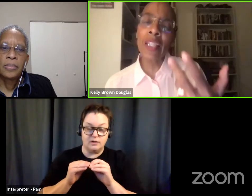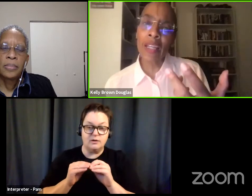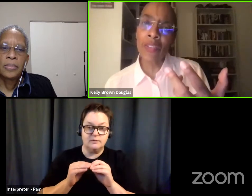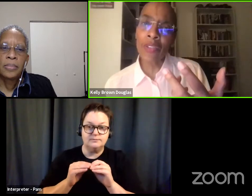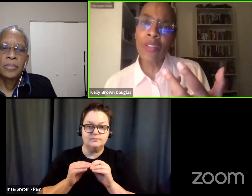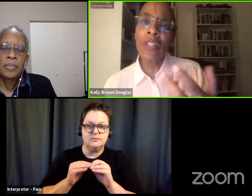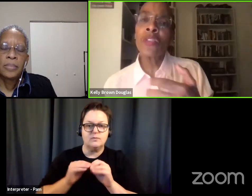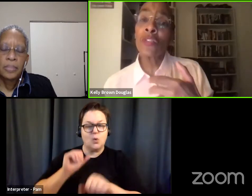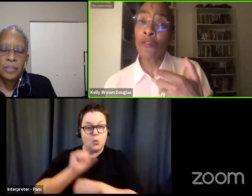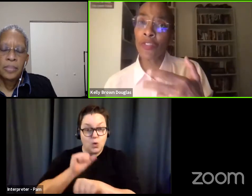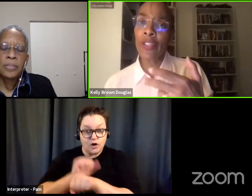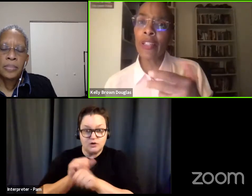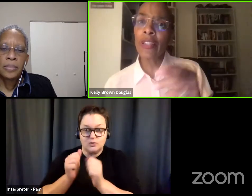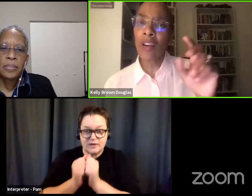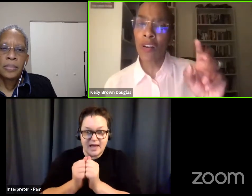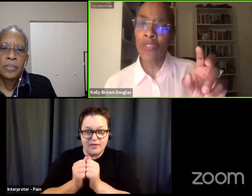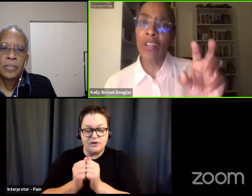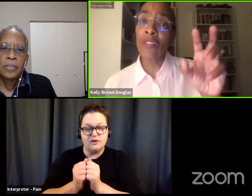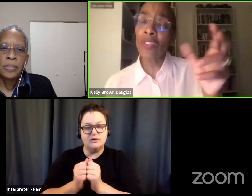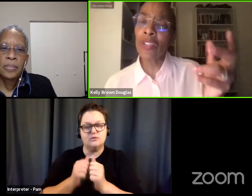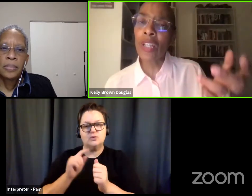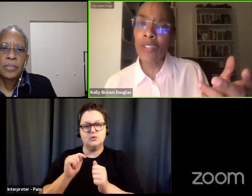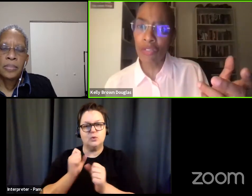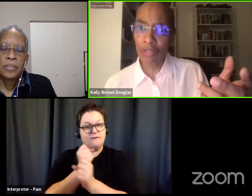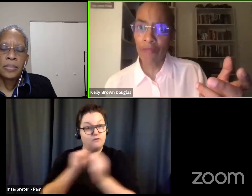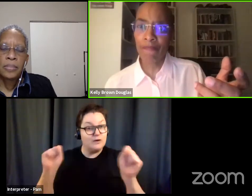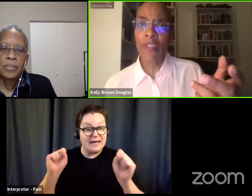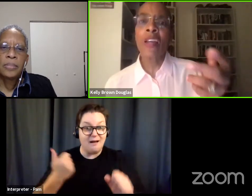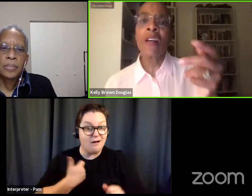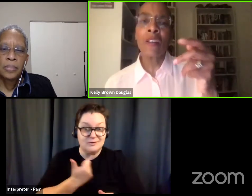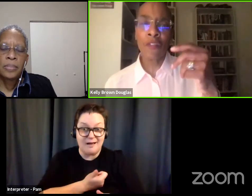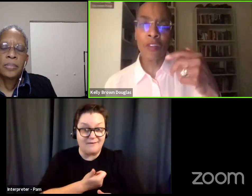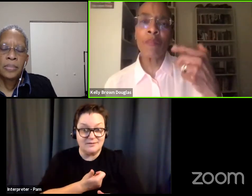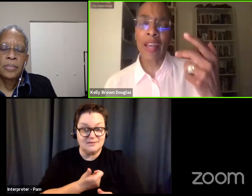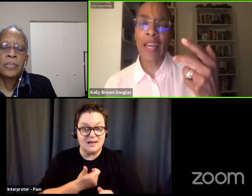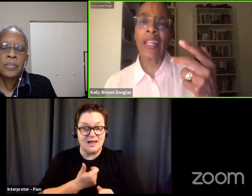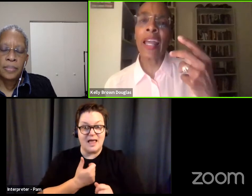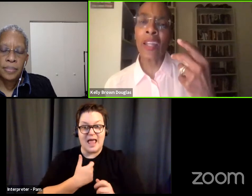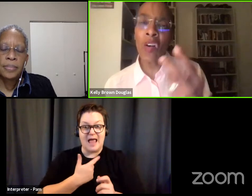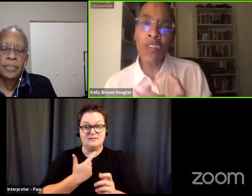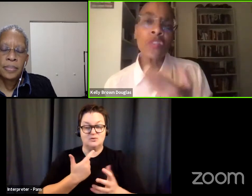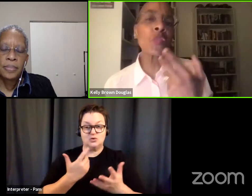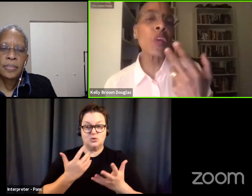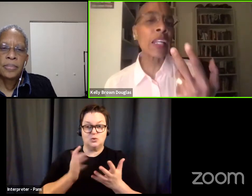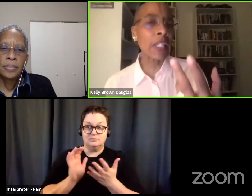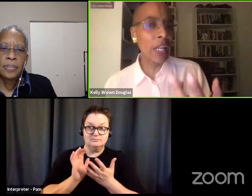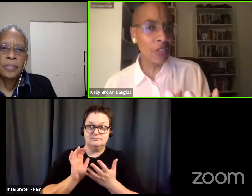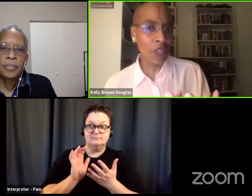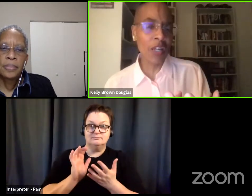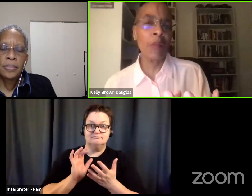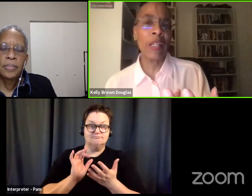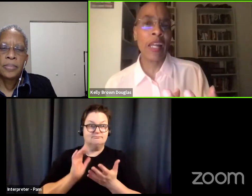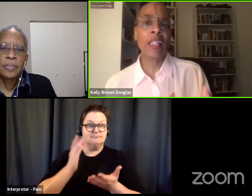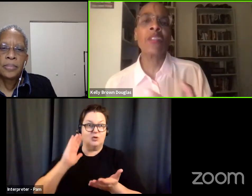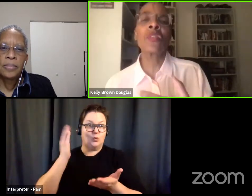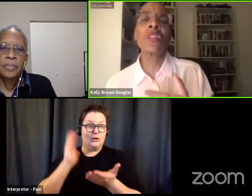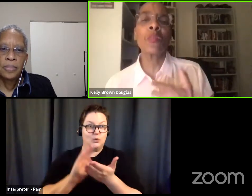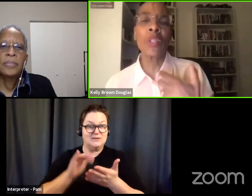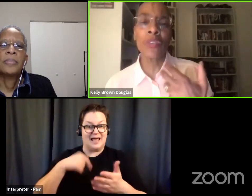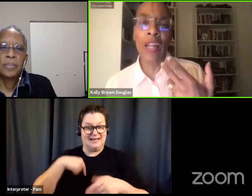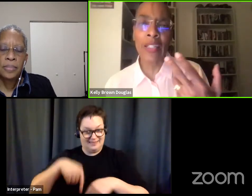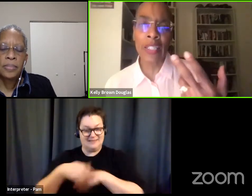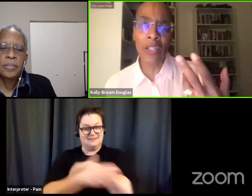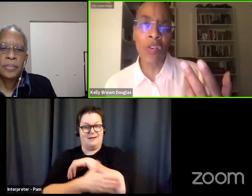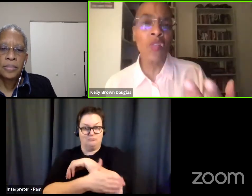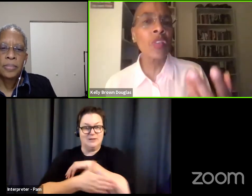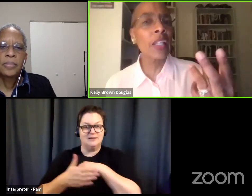work together to free ourselves in this country from that, and also recognize our commonality so that